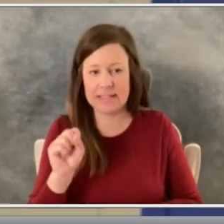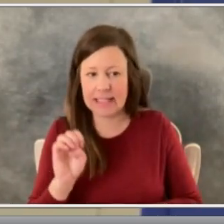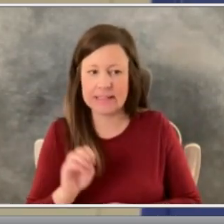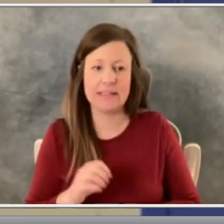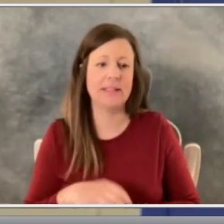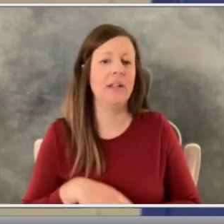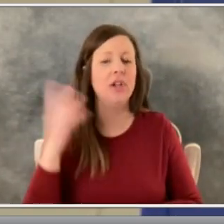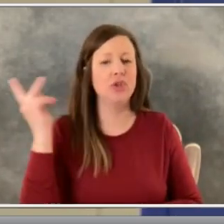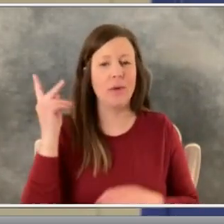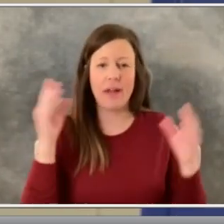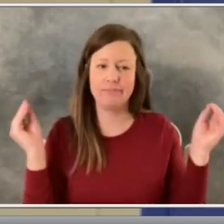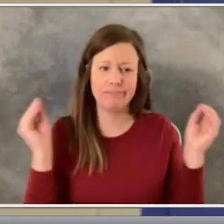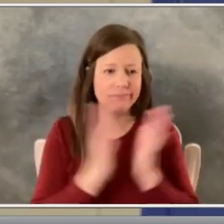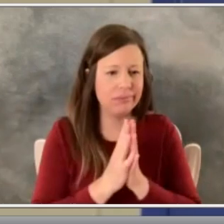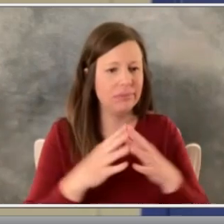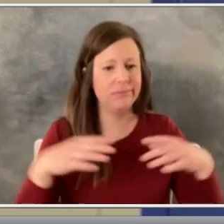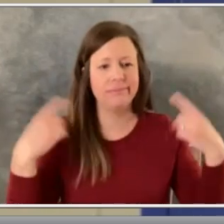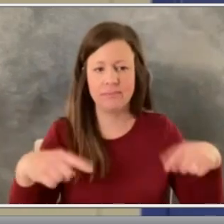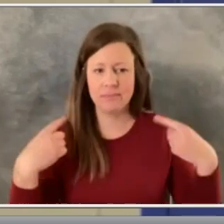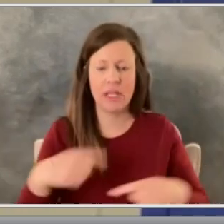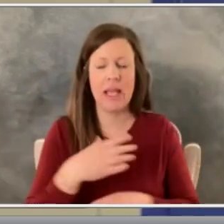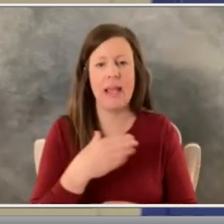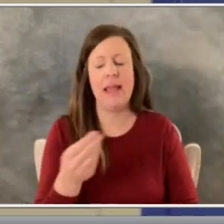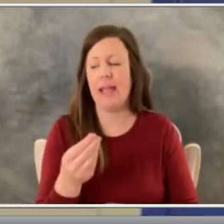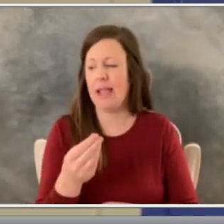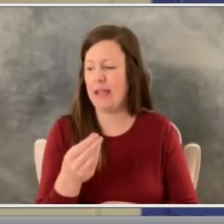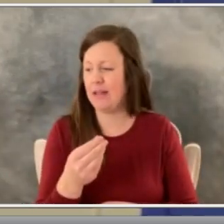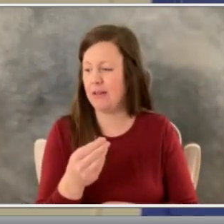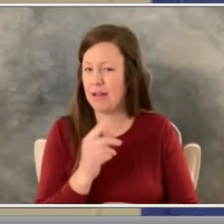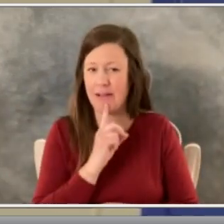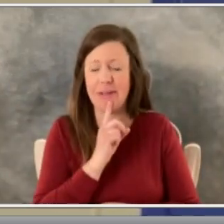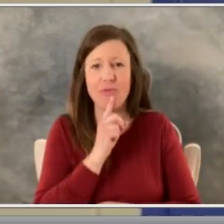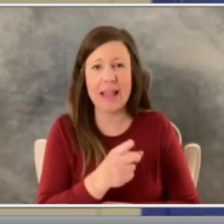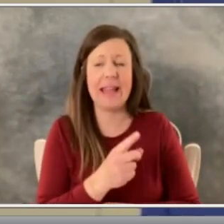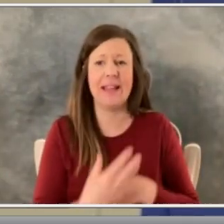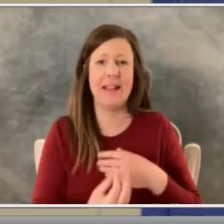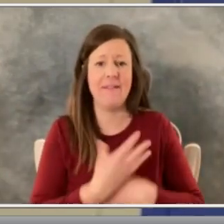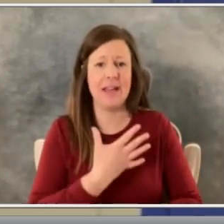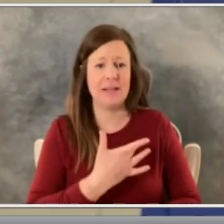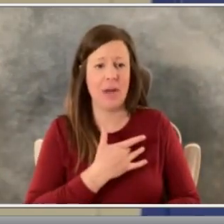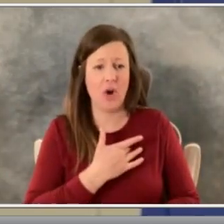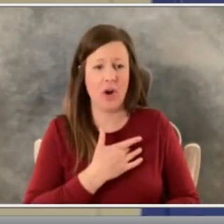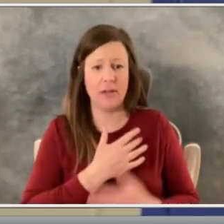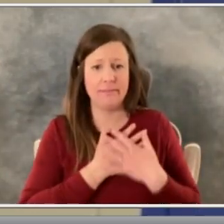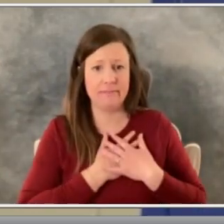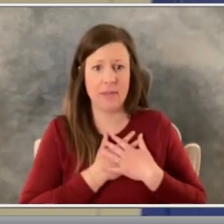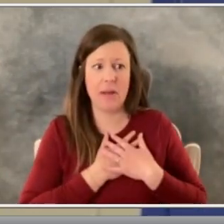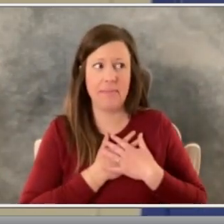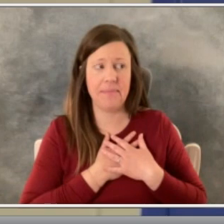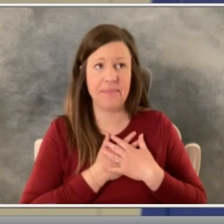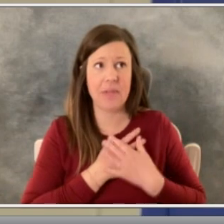that, and literally it really pulled at my heart. It was tough for